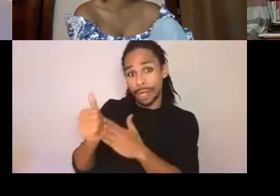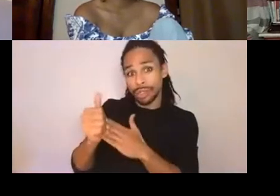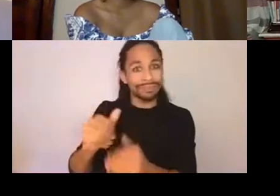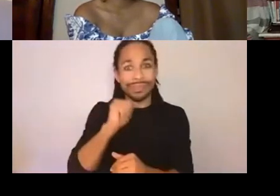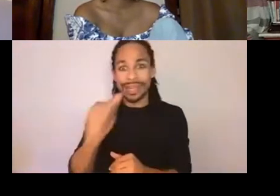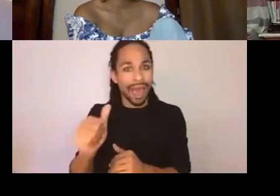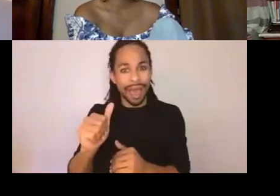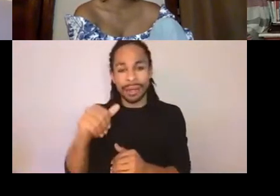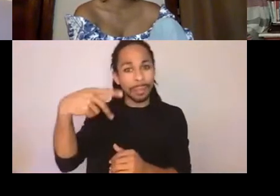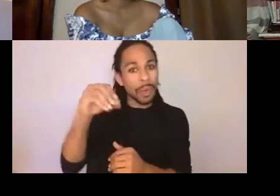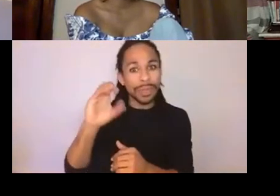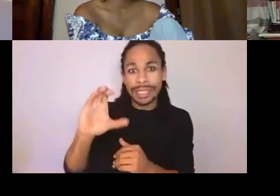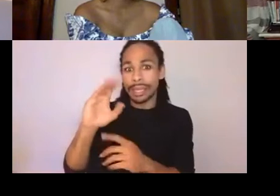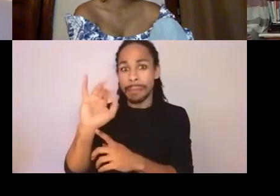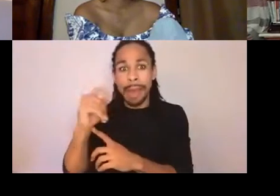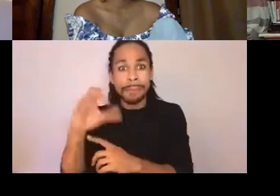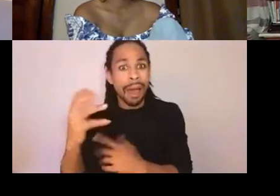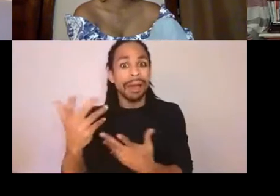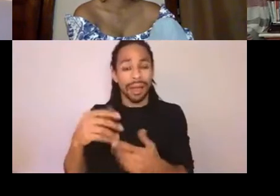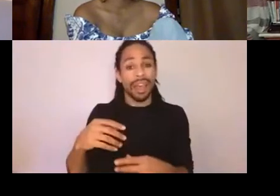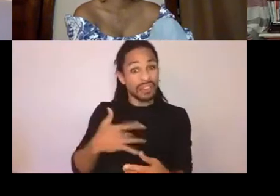address racism in the field,